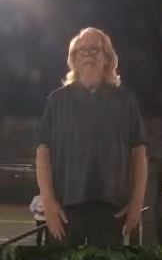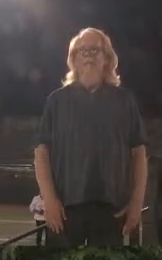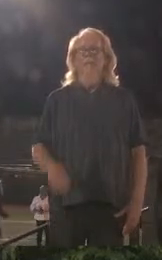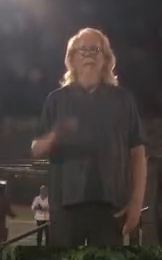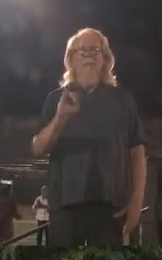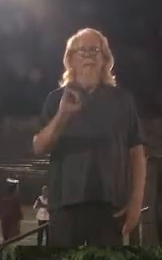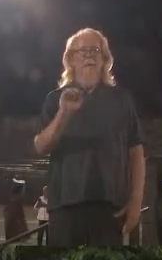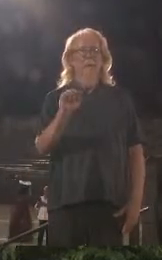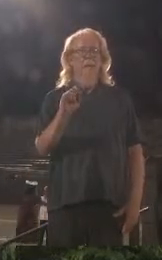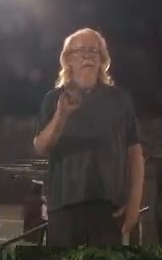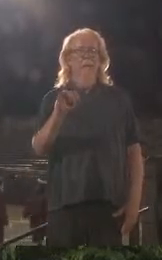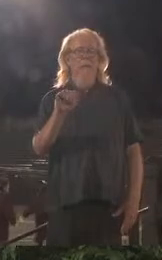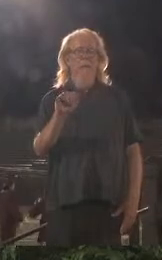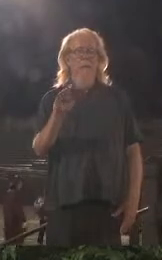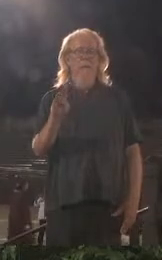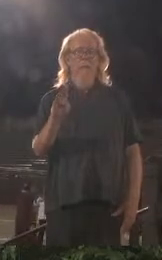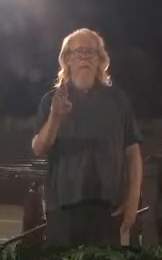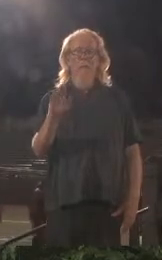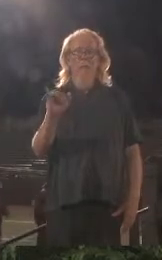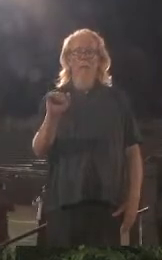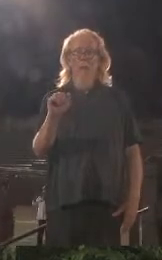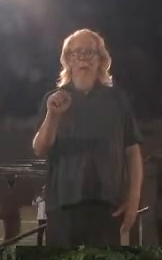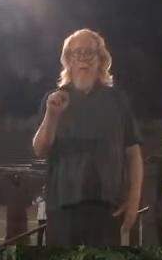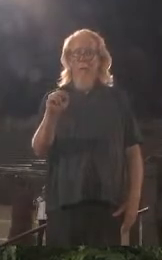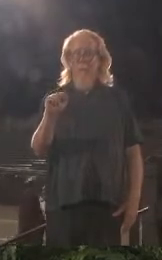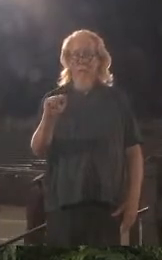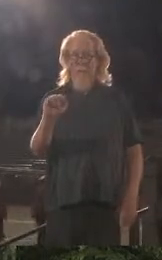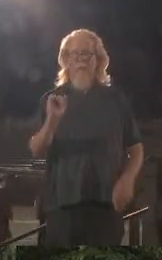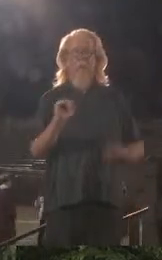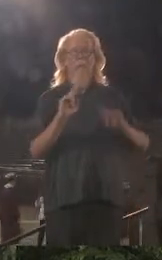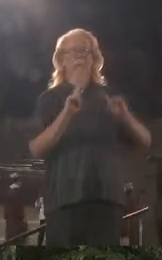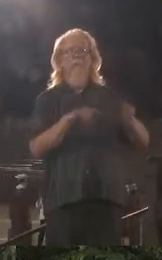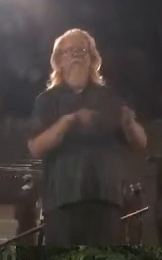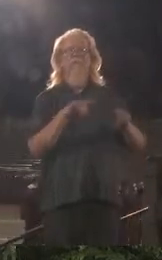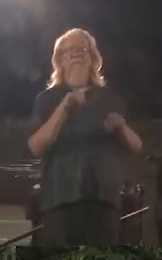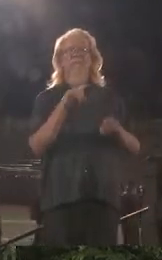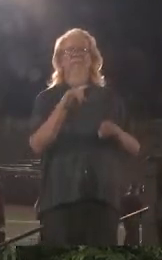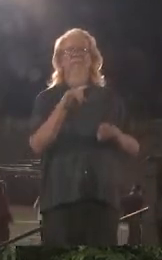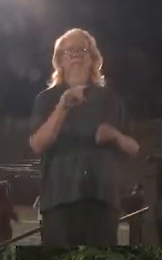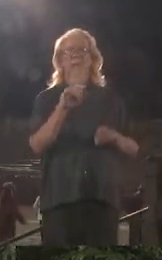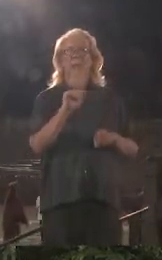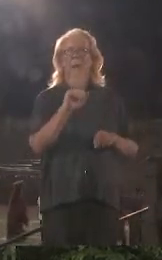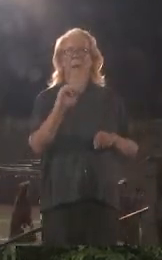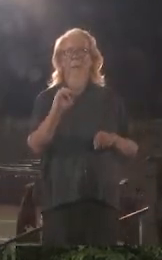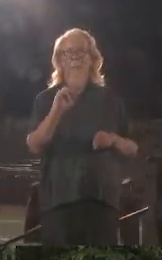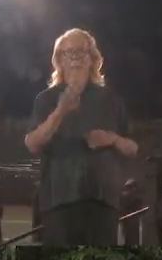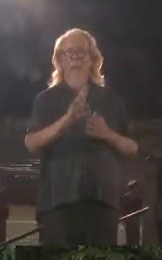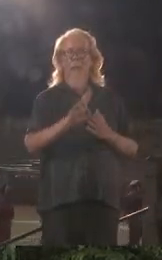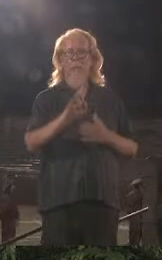India Bryant will be attending Prairie View A&M University.